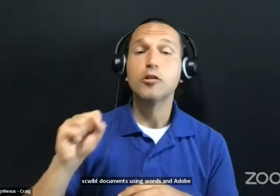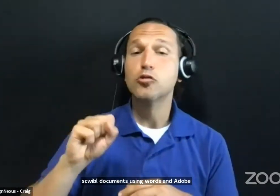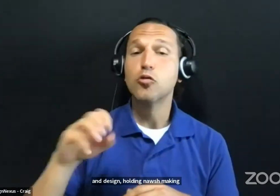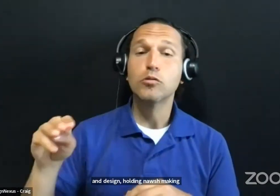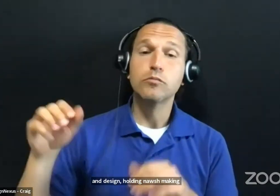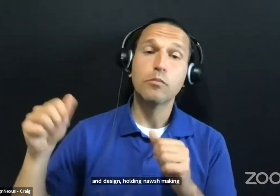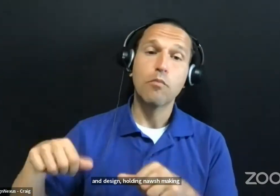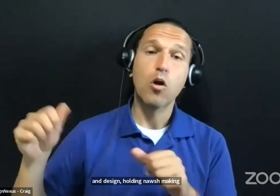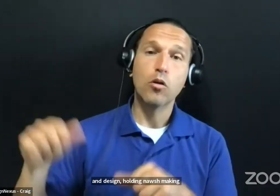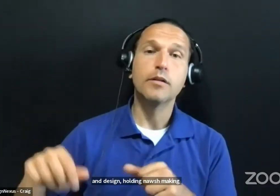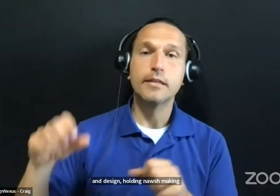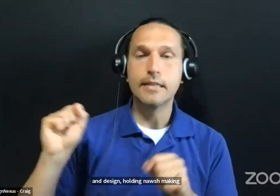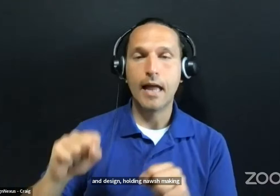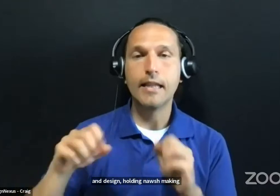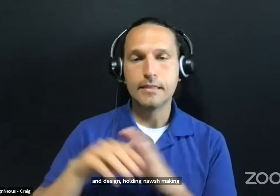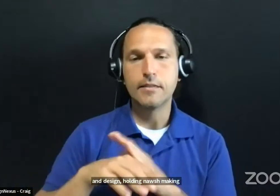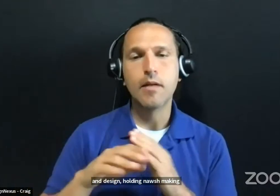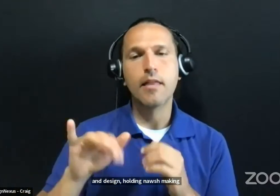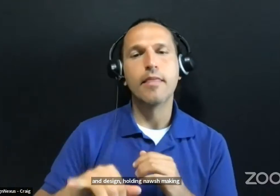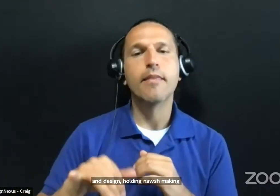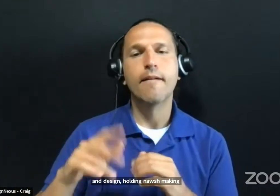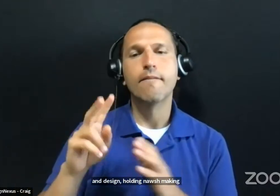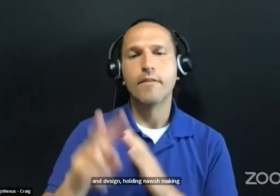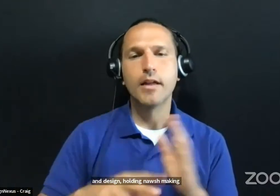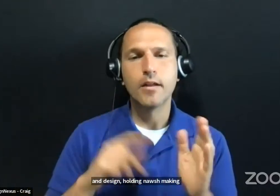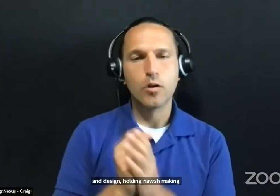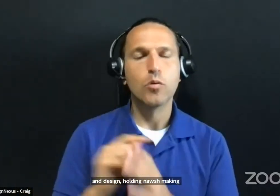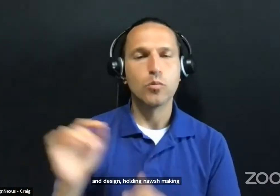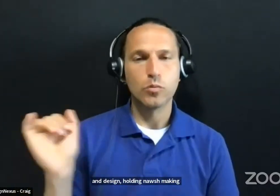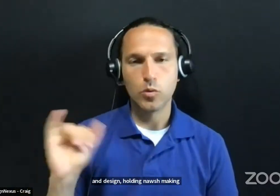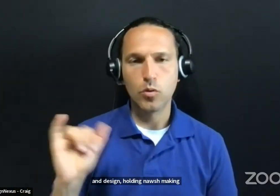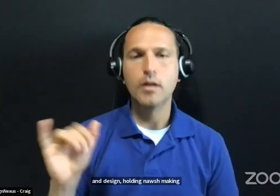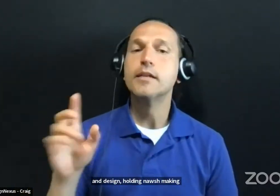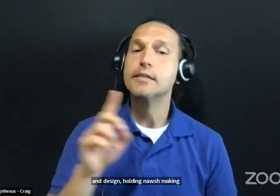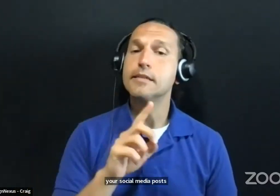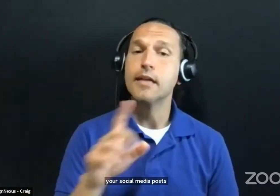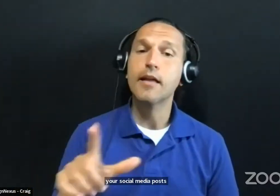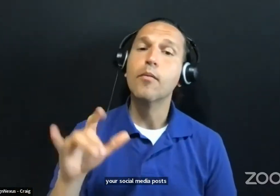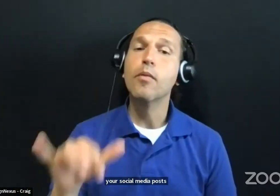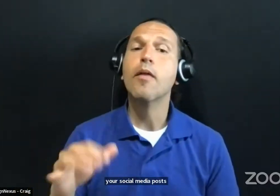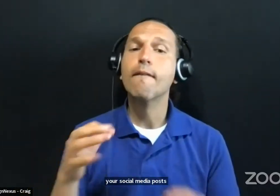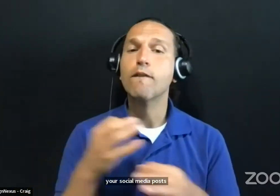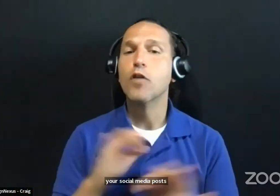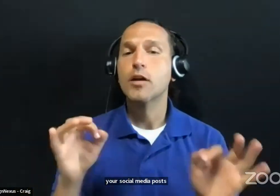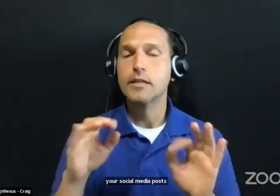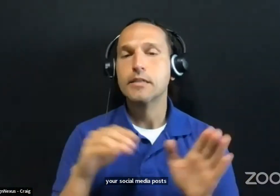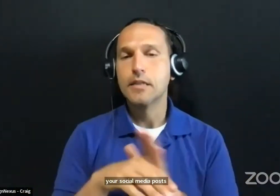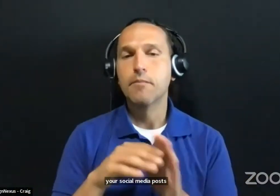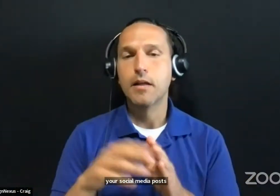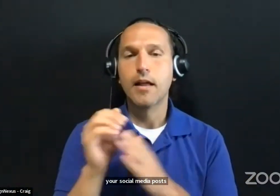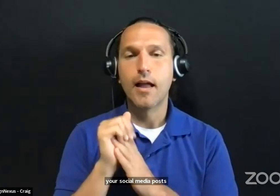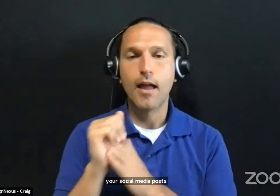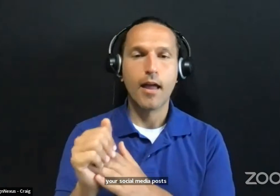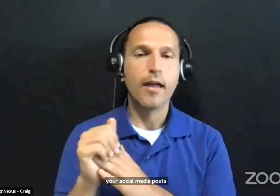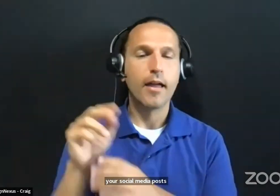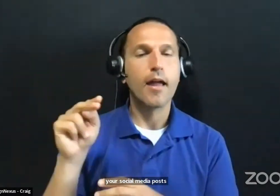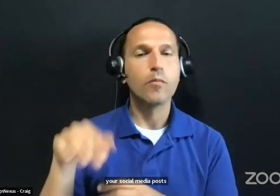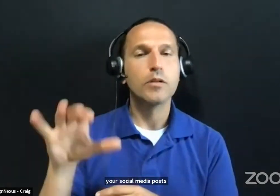accessible, and making videos accessible as well. So download our free and accessible guides at